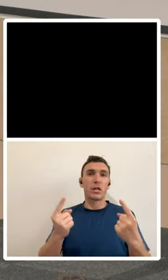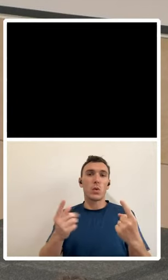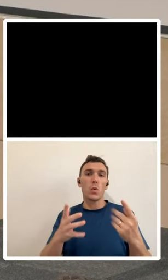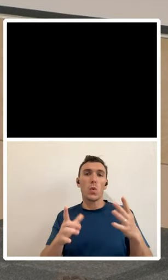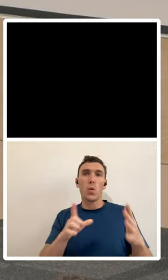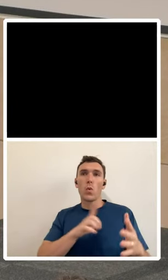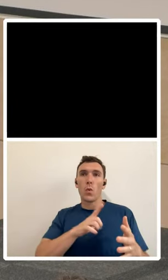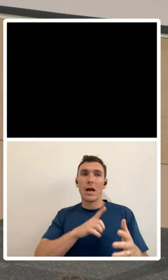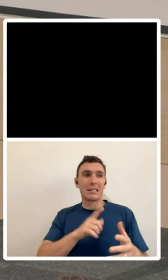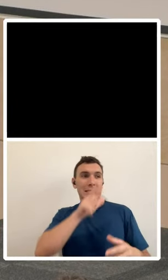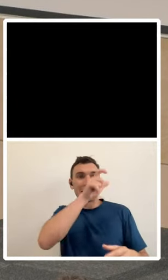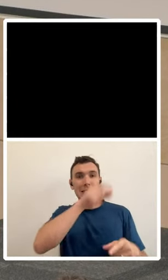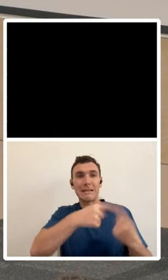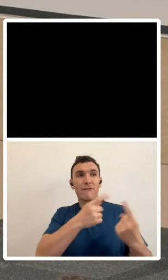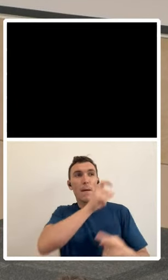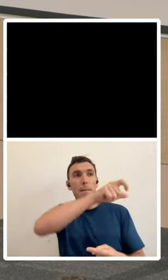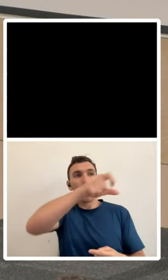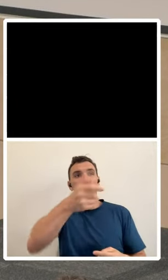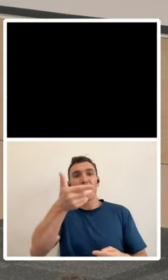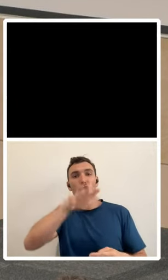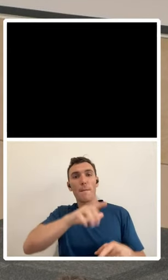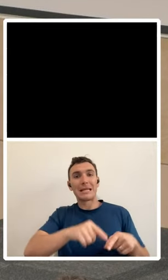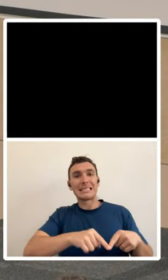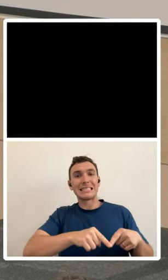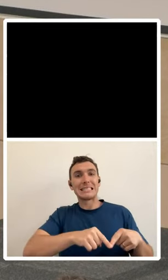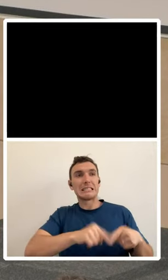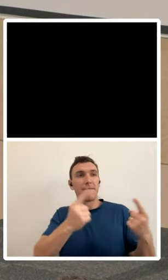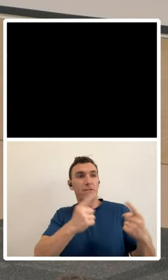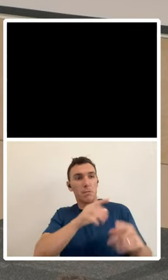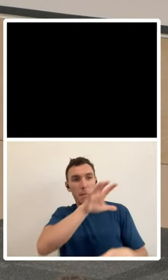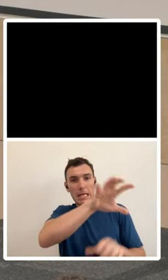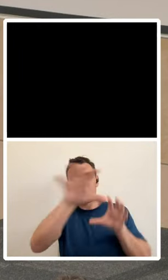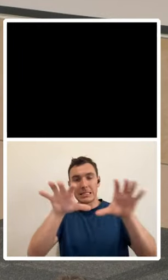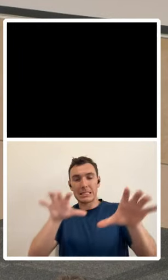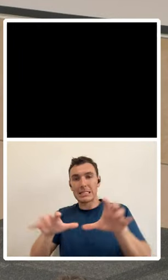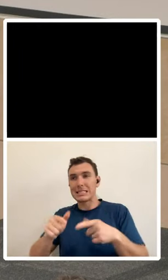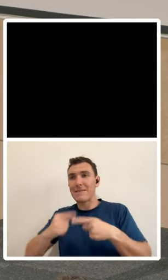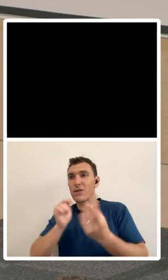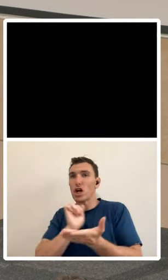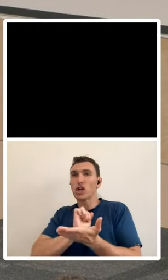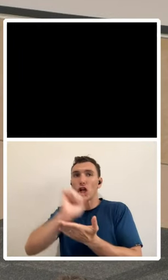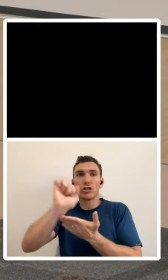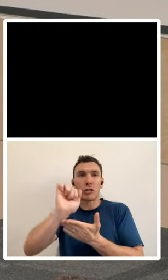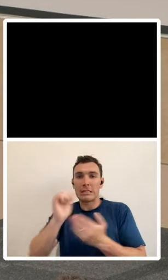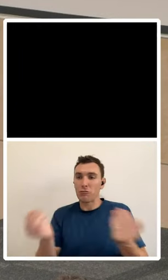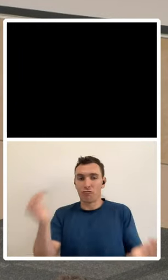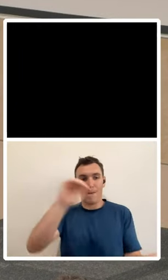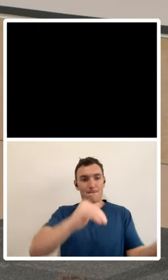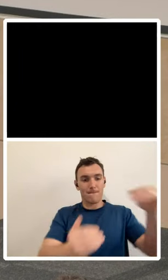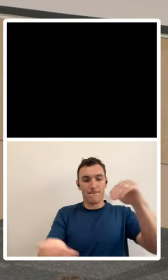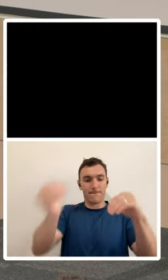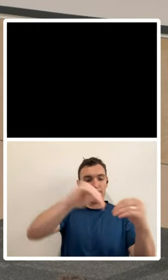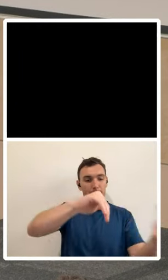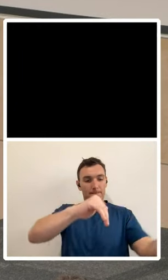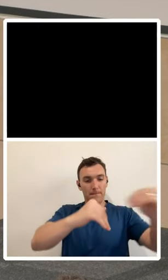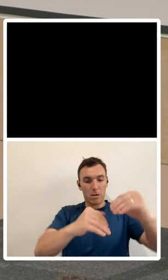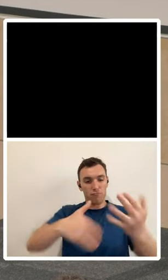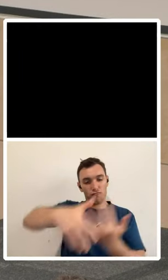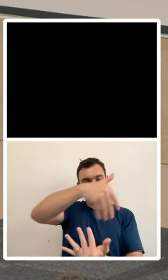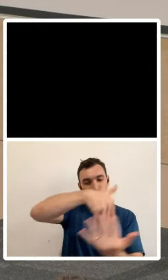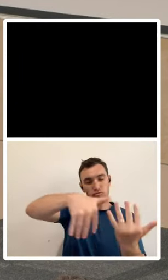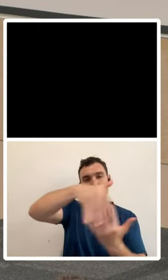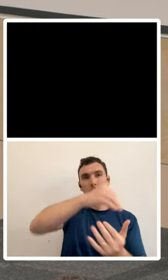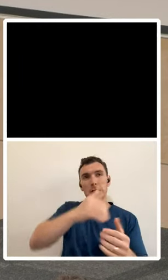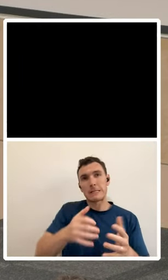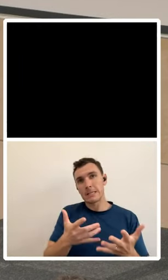what I mean? And it was really, I loved it and I had a good time, and I'm still friends with a lot of my people from LSE. So those who